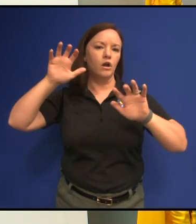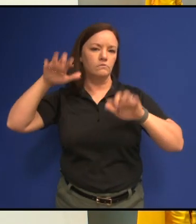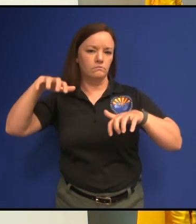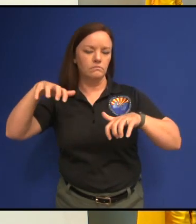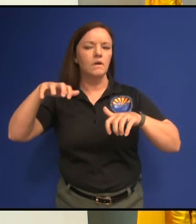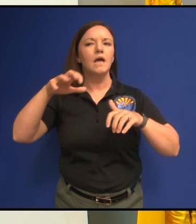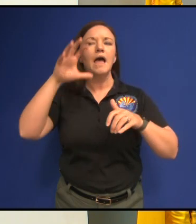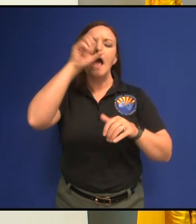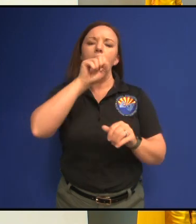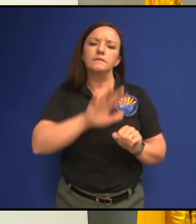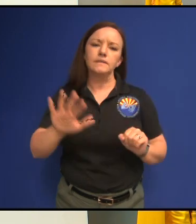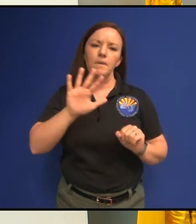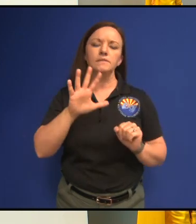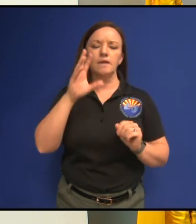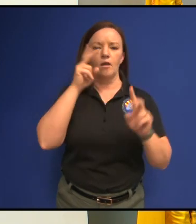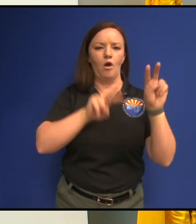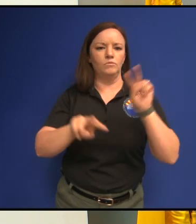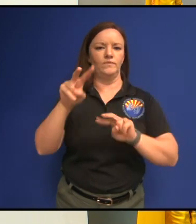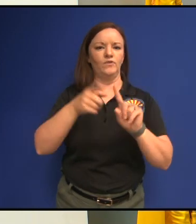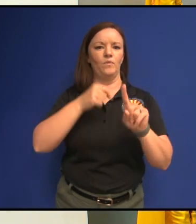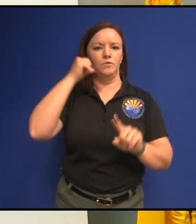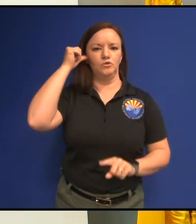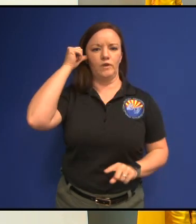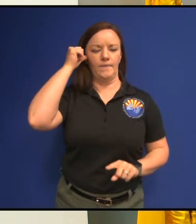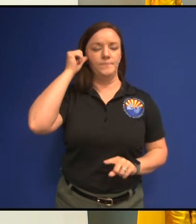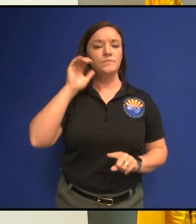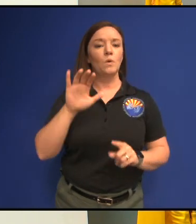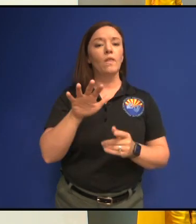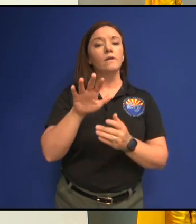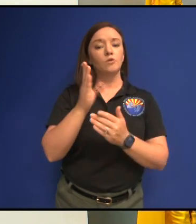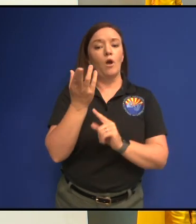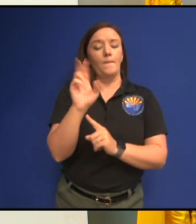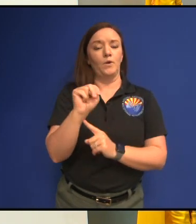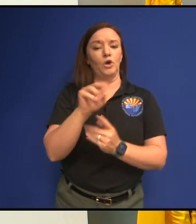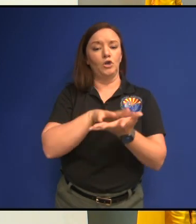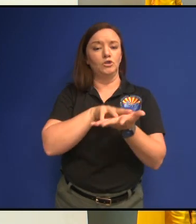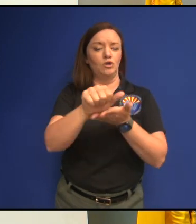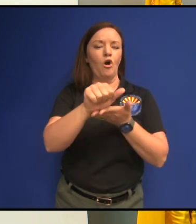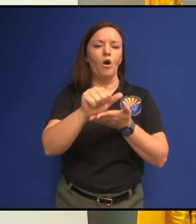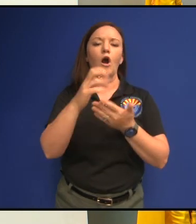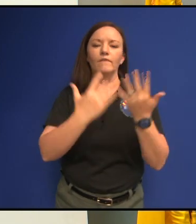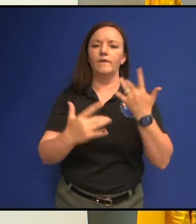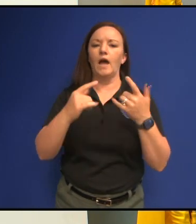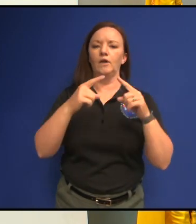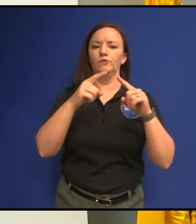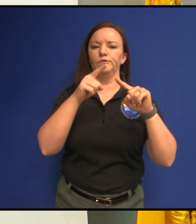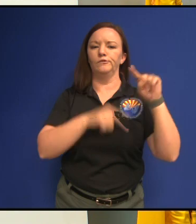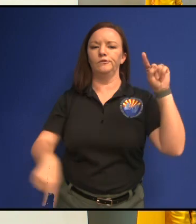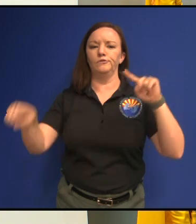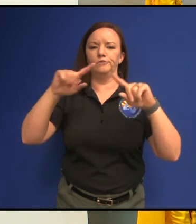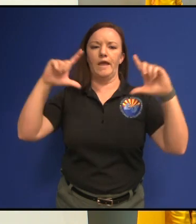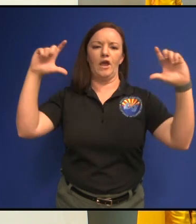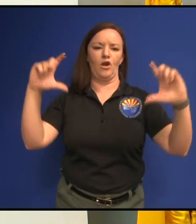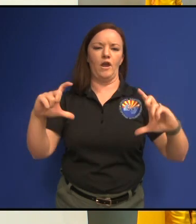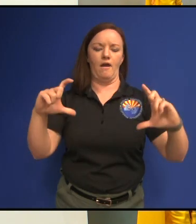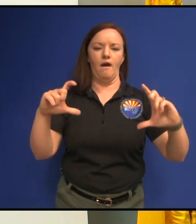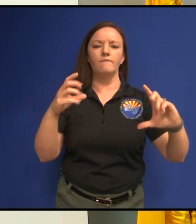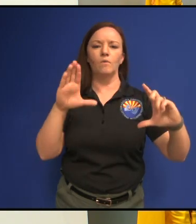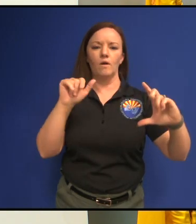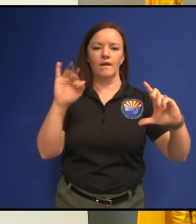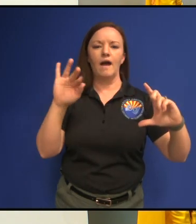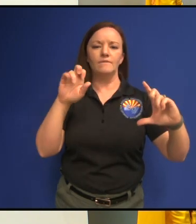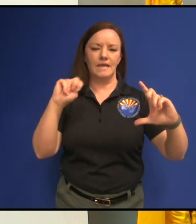from yesterday. So here's our burn scar, or our fire area rather, of the Calf Canyon Hermit's Peak